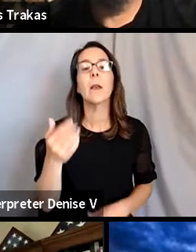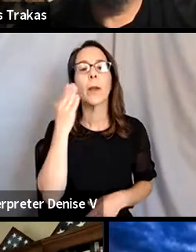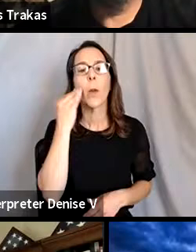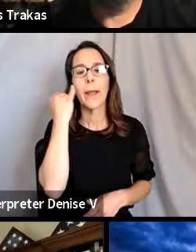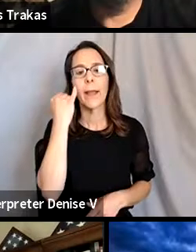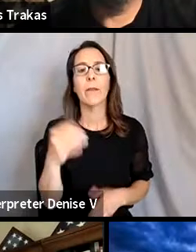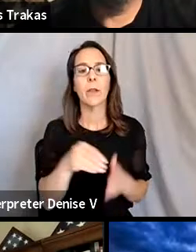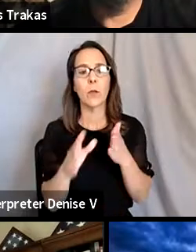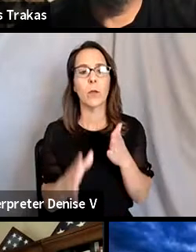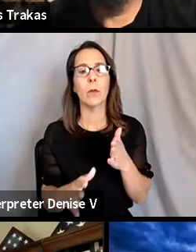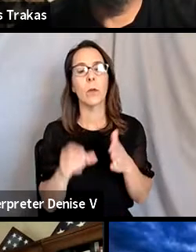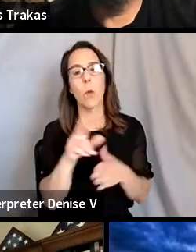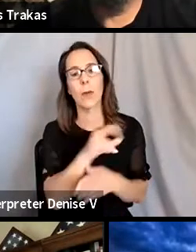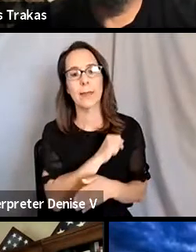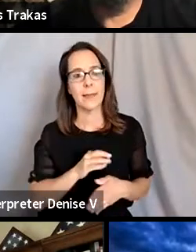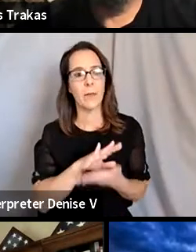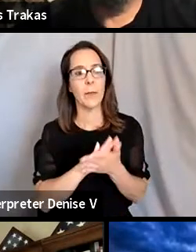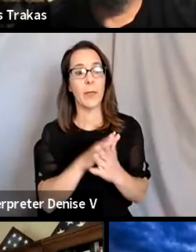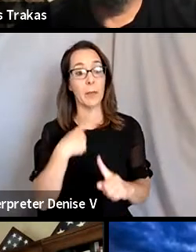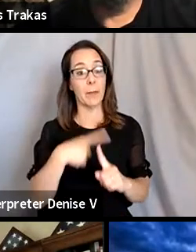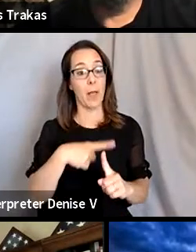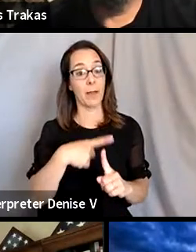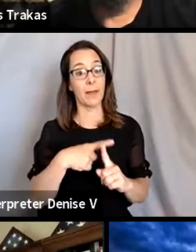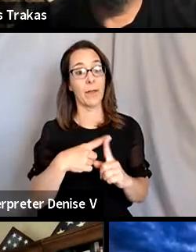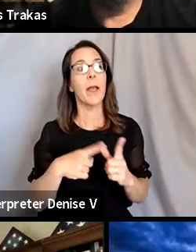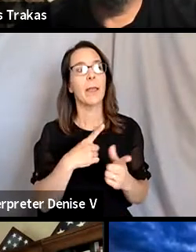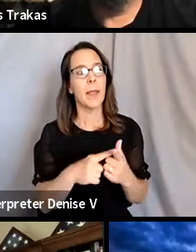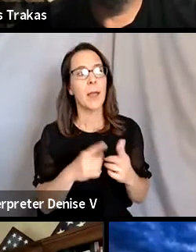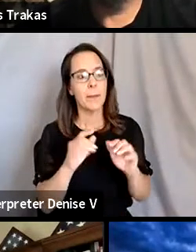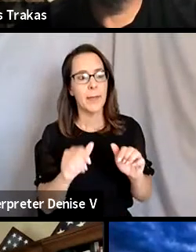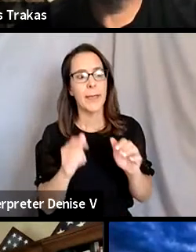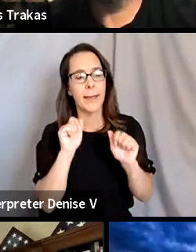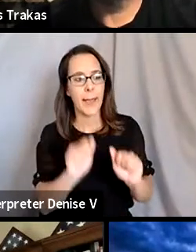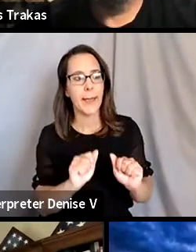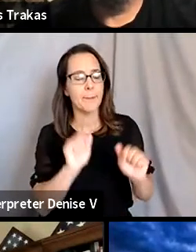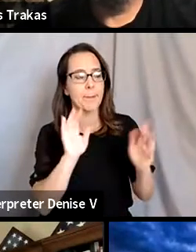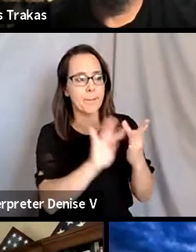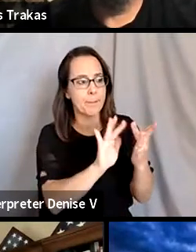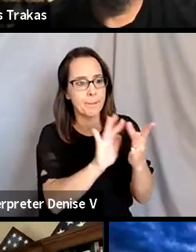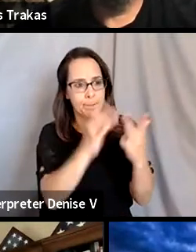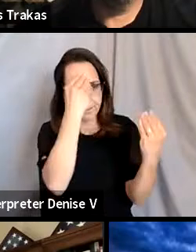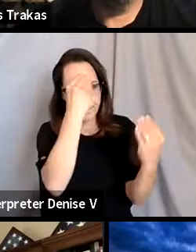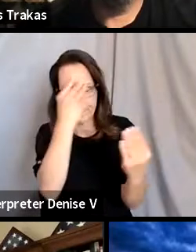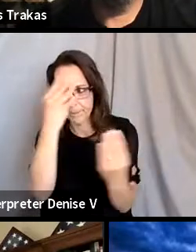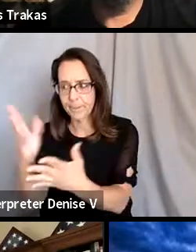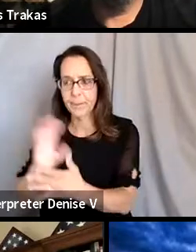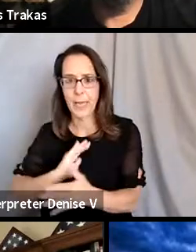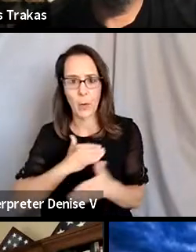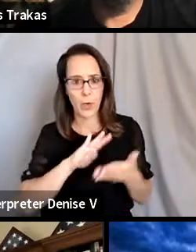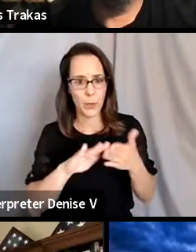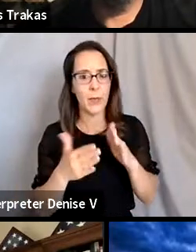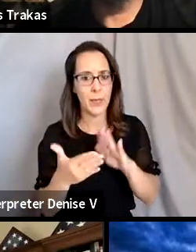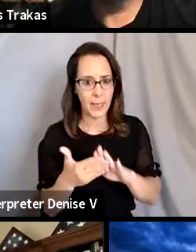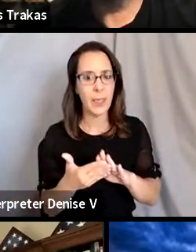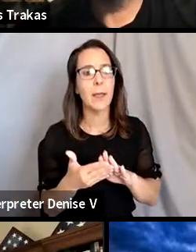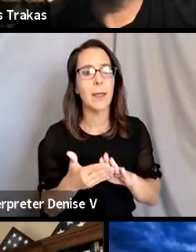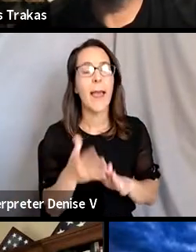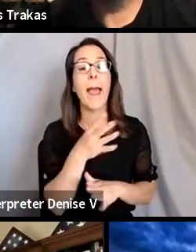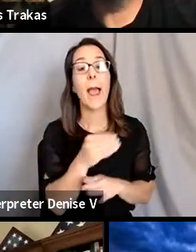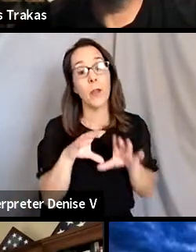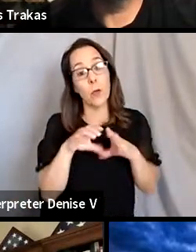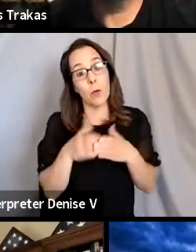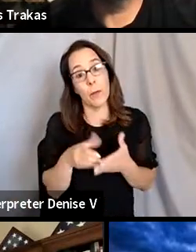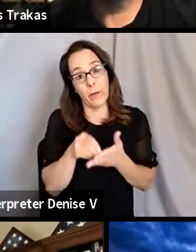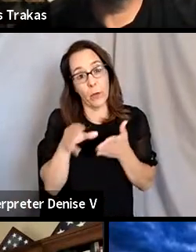up the process on how we can put the word out, not only to our community, but to also potentially that the group of students that are in